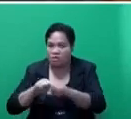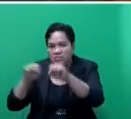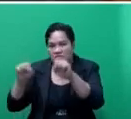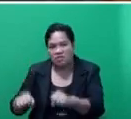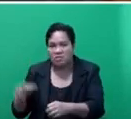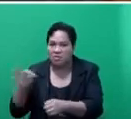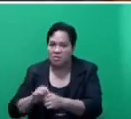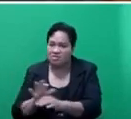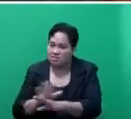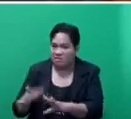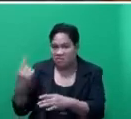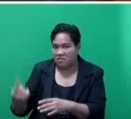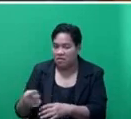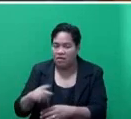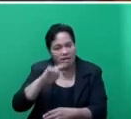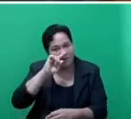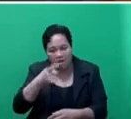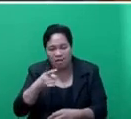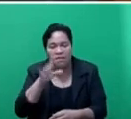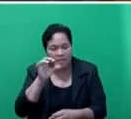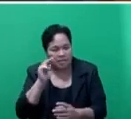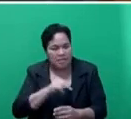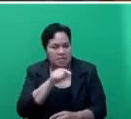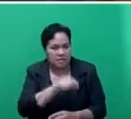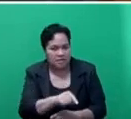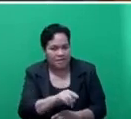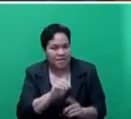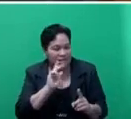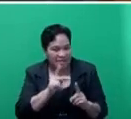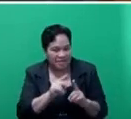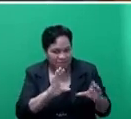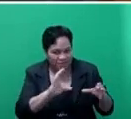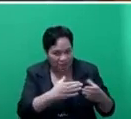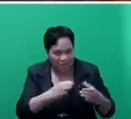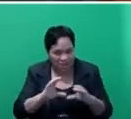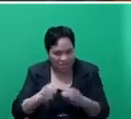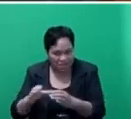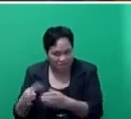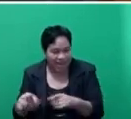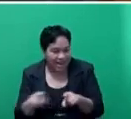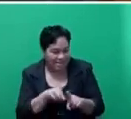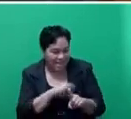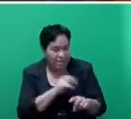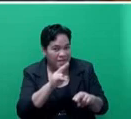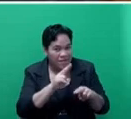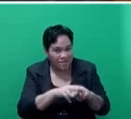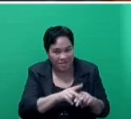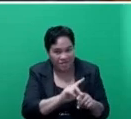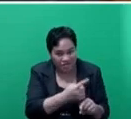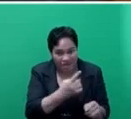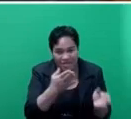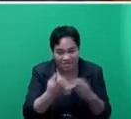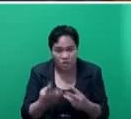itself. So, Honourable Speaker, it is very important to have political parties functioning